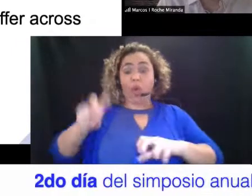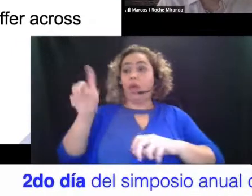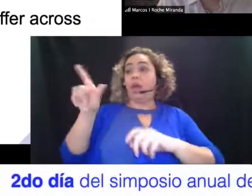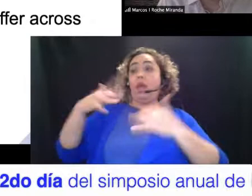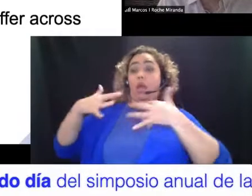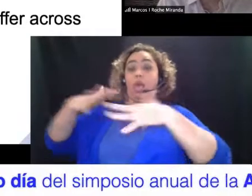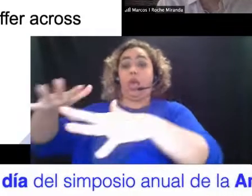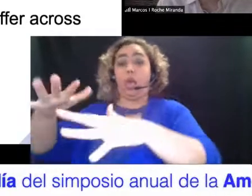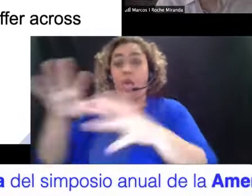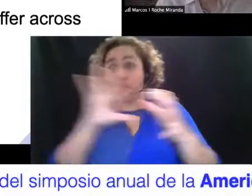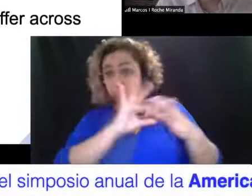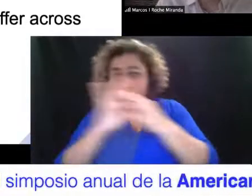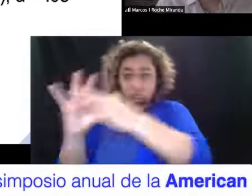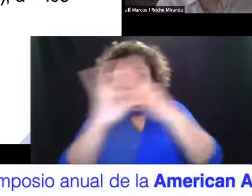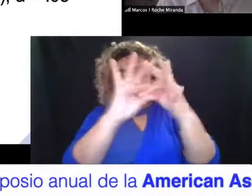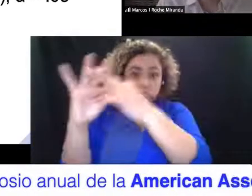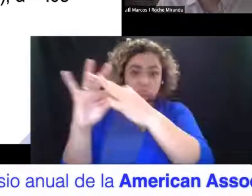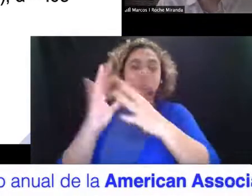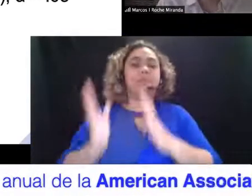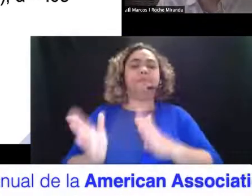prevalence relate? Next slide.